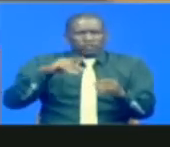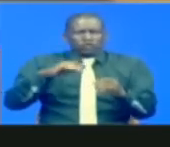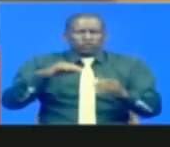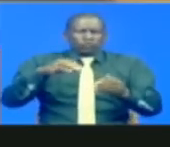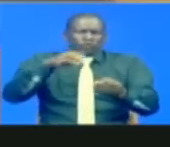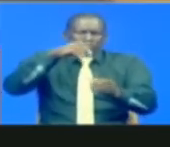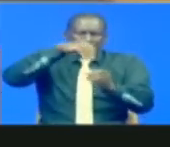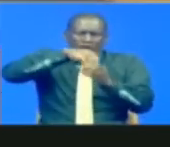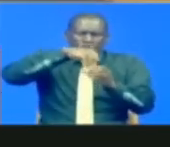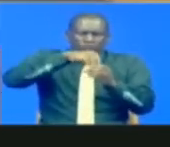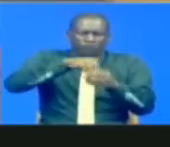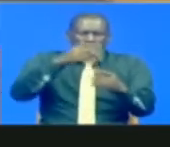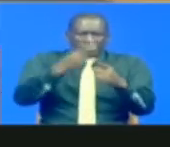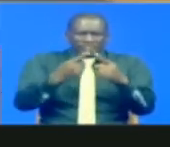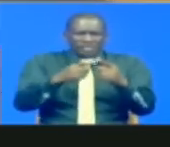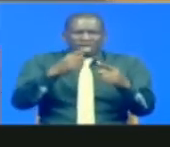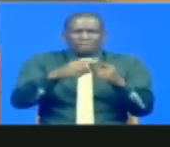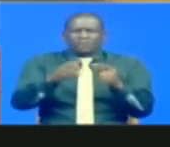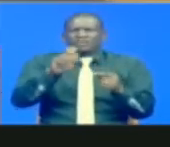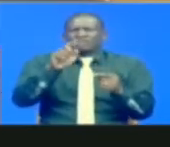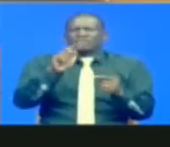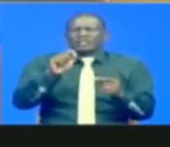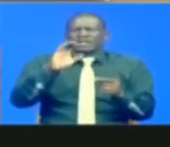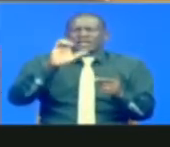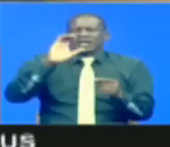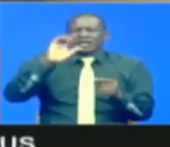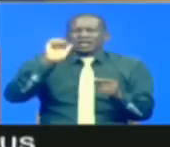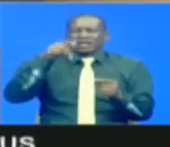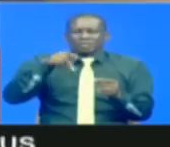year. However, the rate cap remains a constraint.